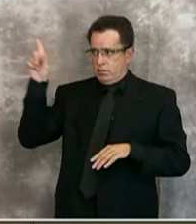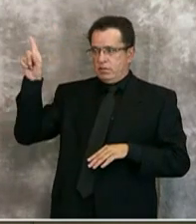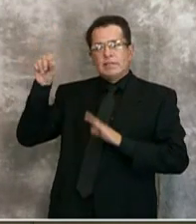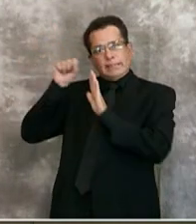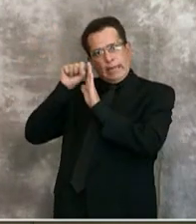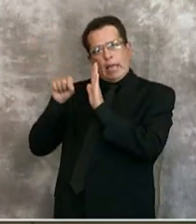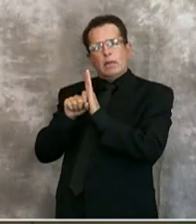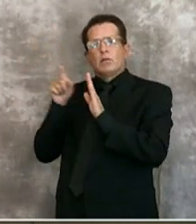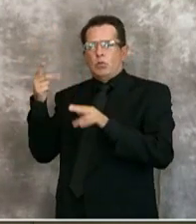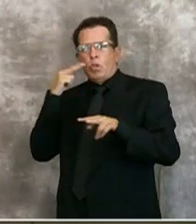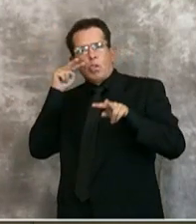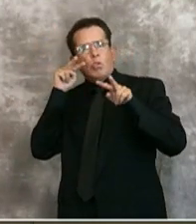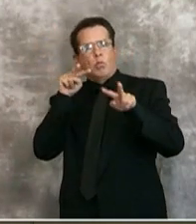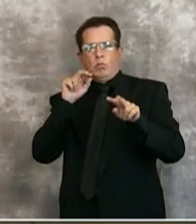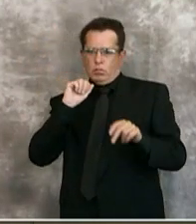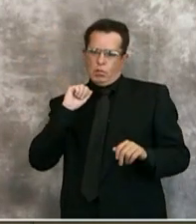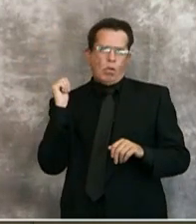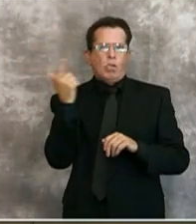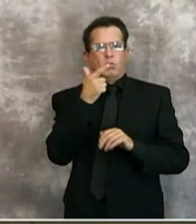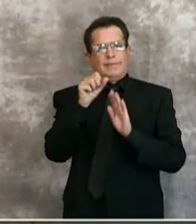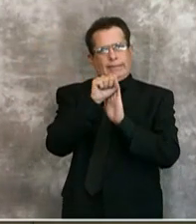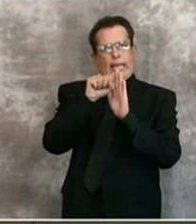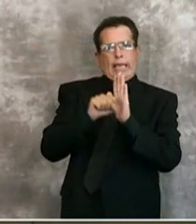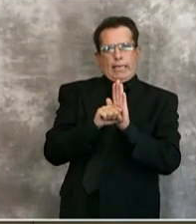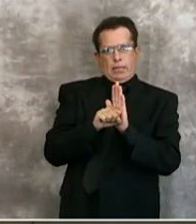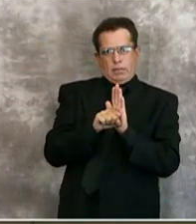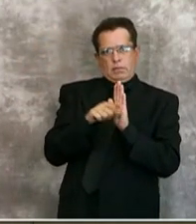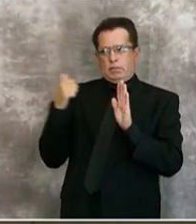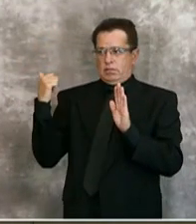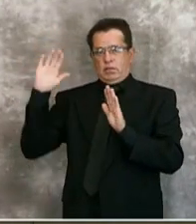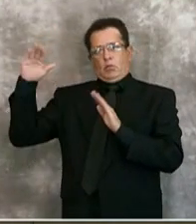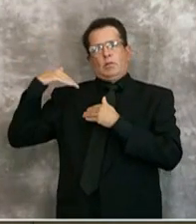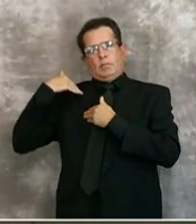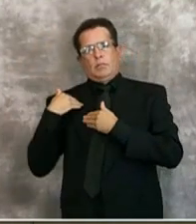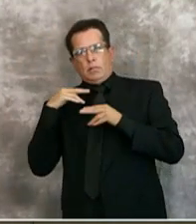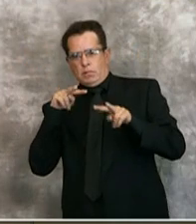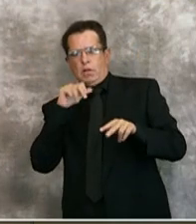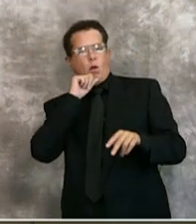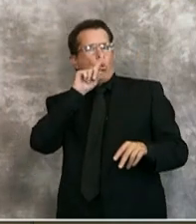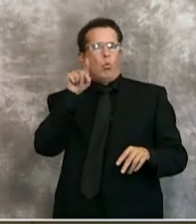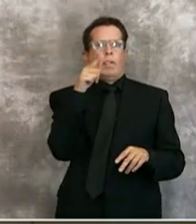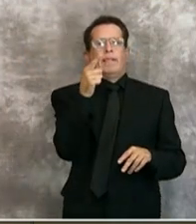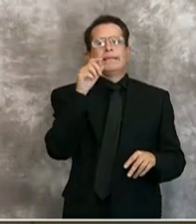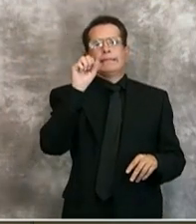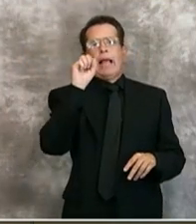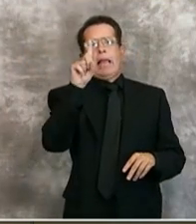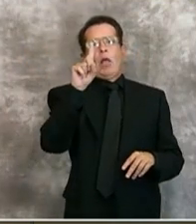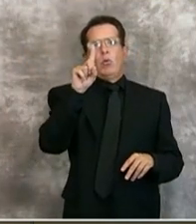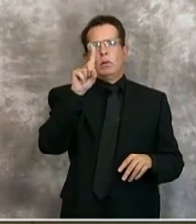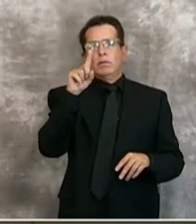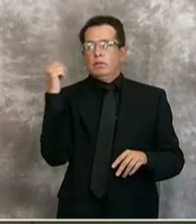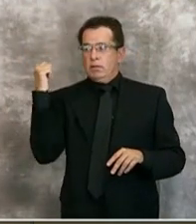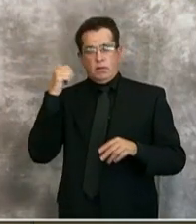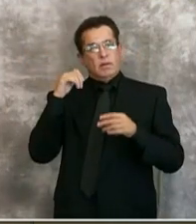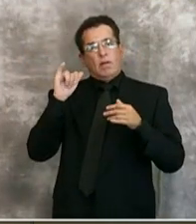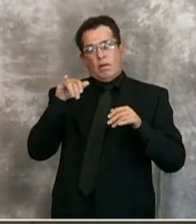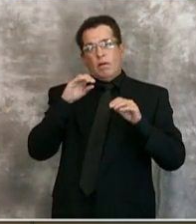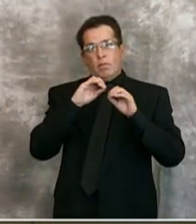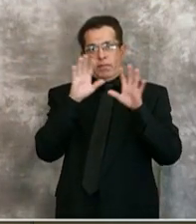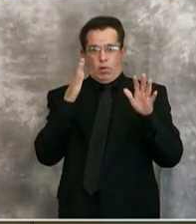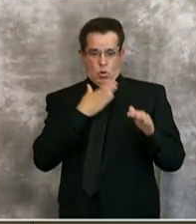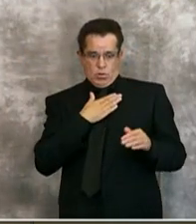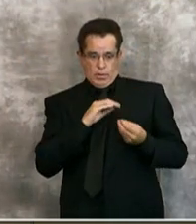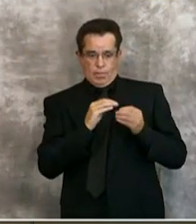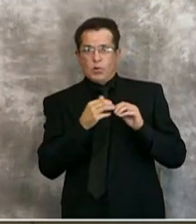at the entire state, not just the county of San Diego. And obviously, based on our